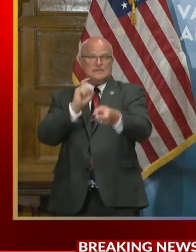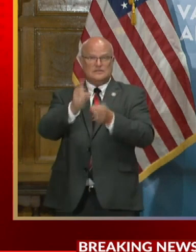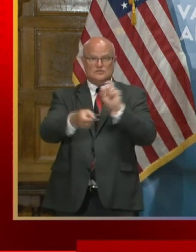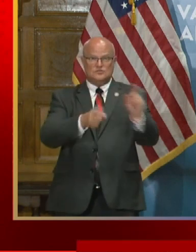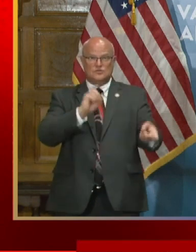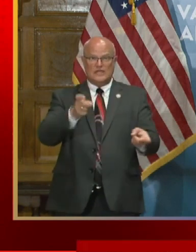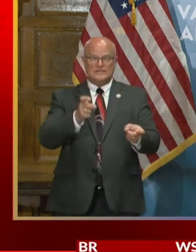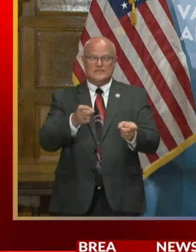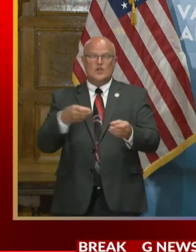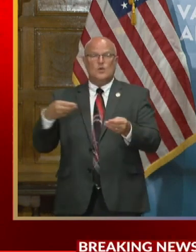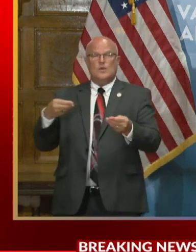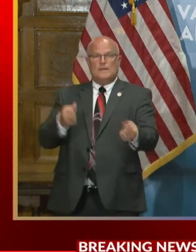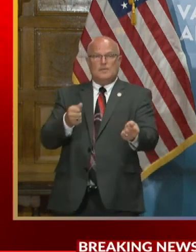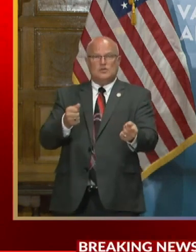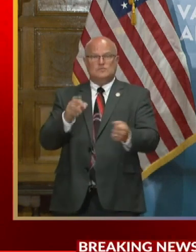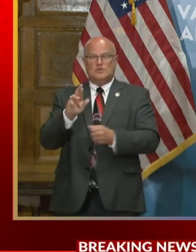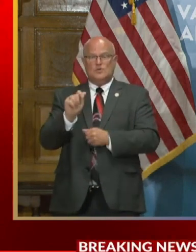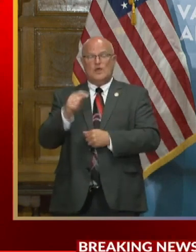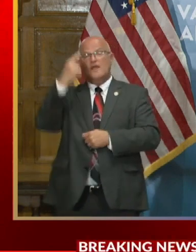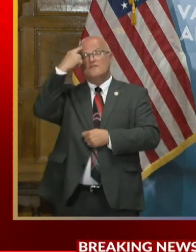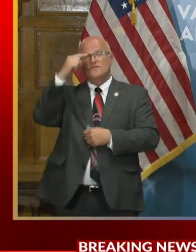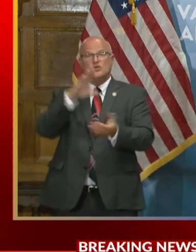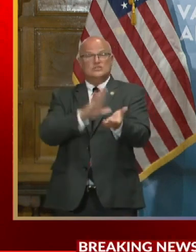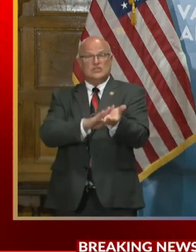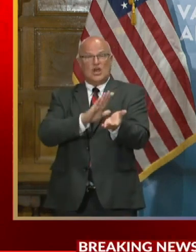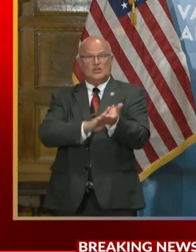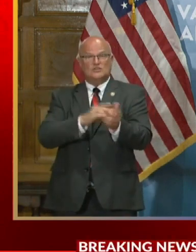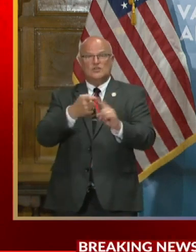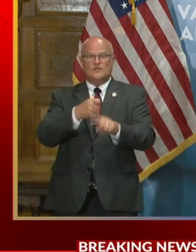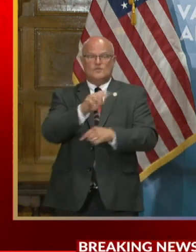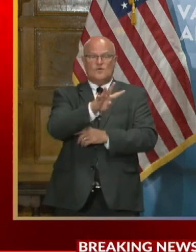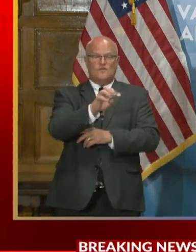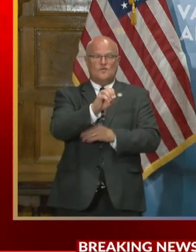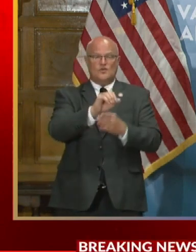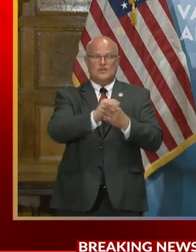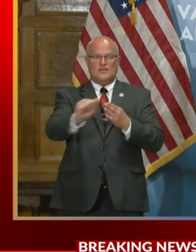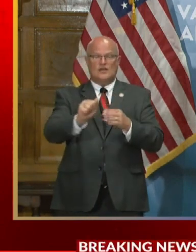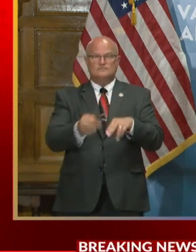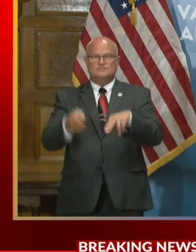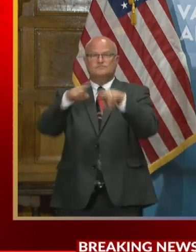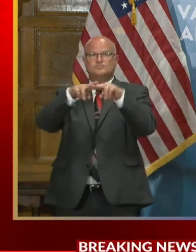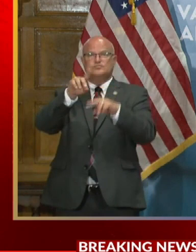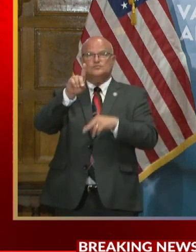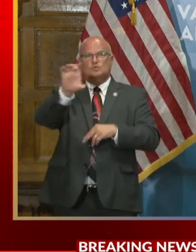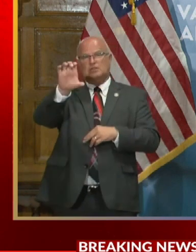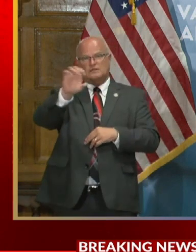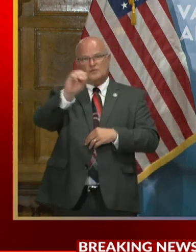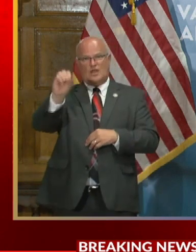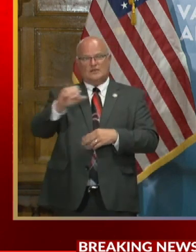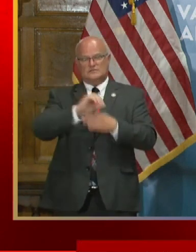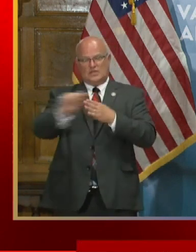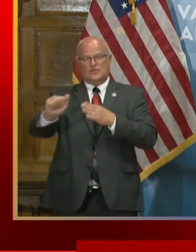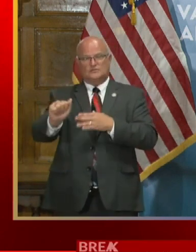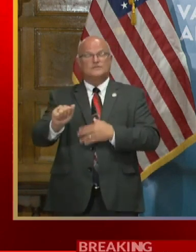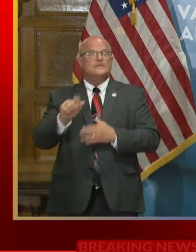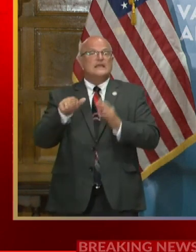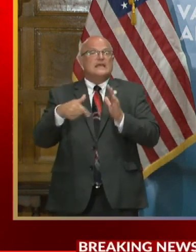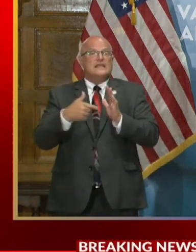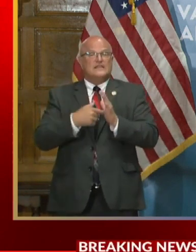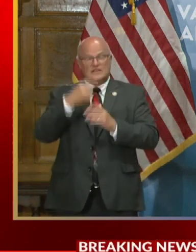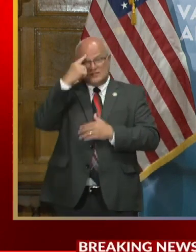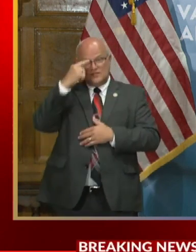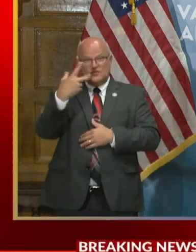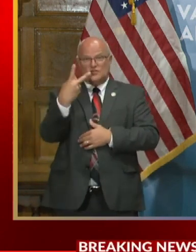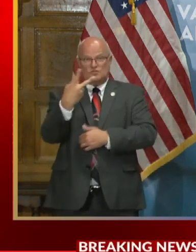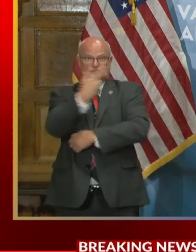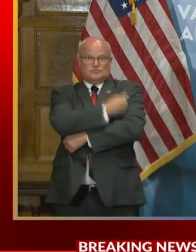administration reimbursement rate for physicians from $40 to $100. This will be for the